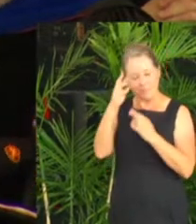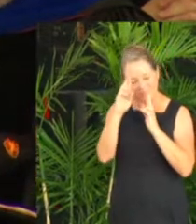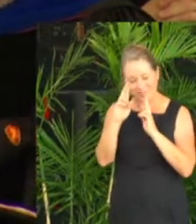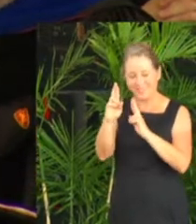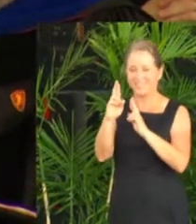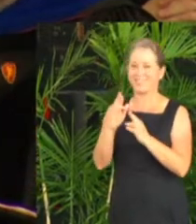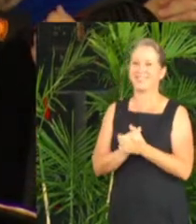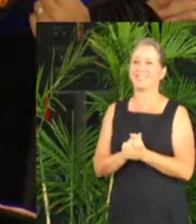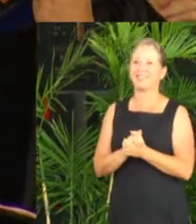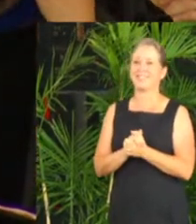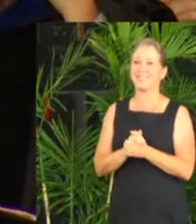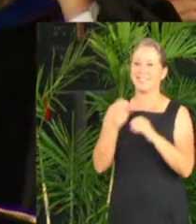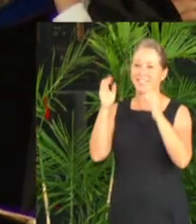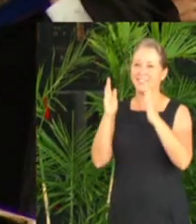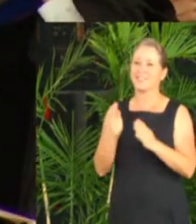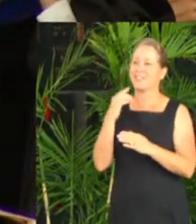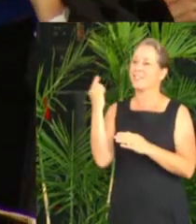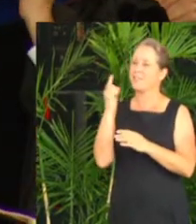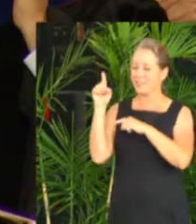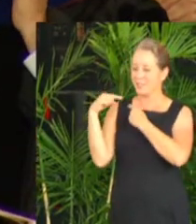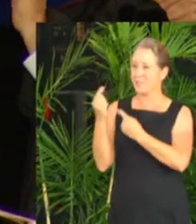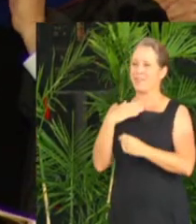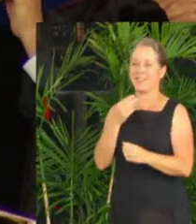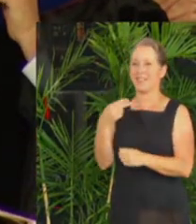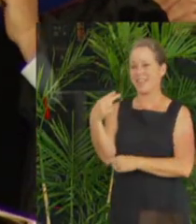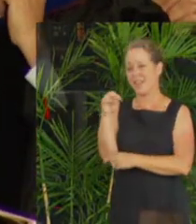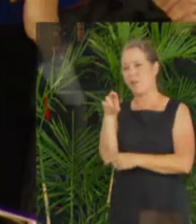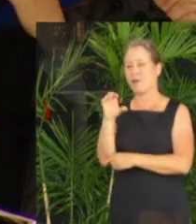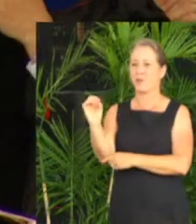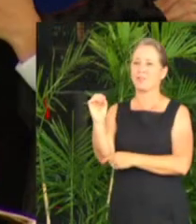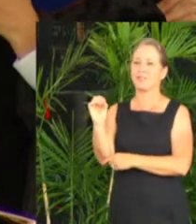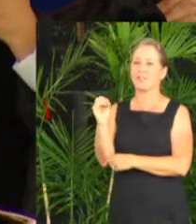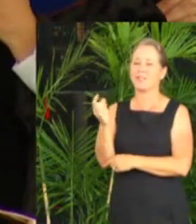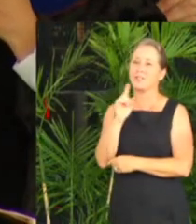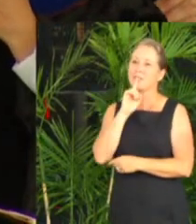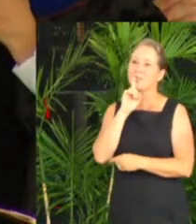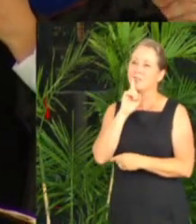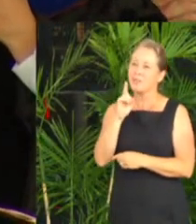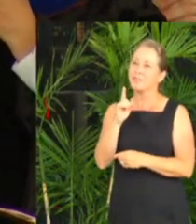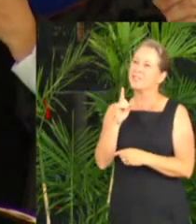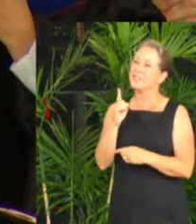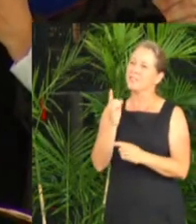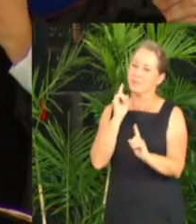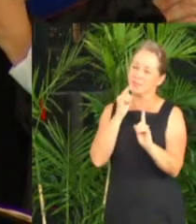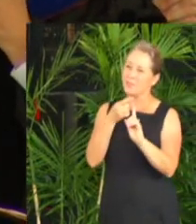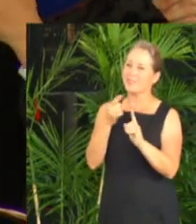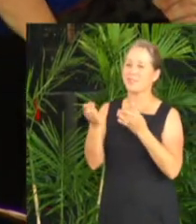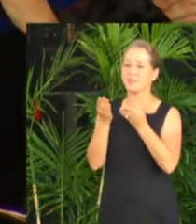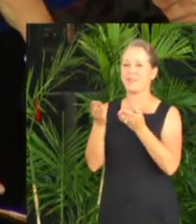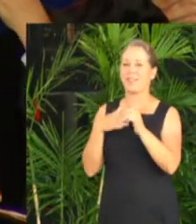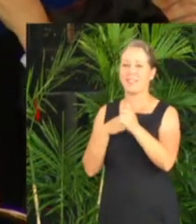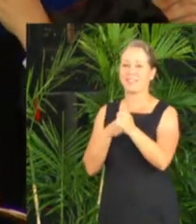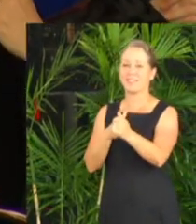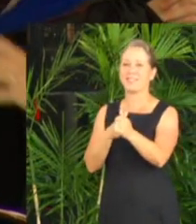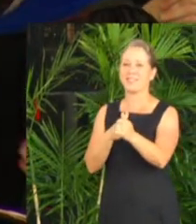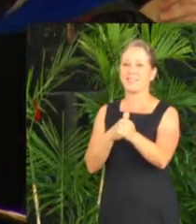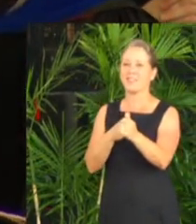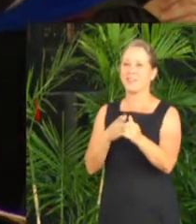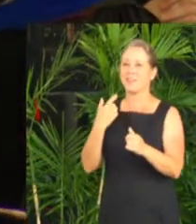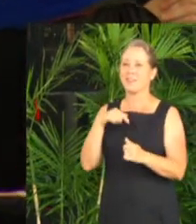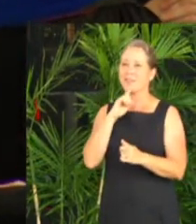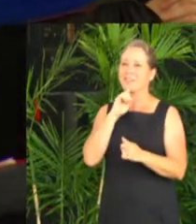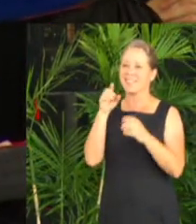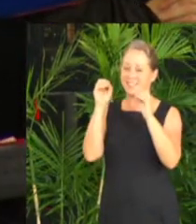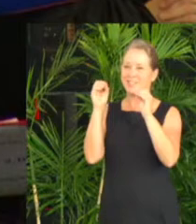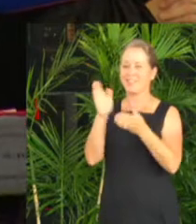respect. Teachers have always been my heroes. True in the essence of what servant leadership is, you know, we are